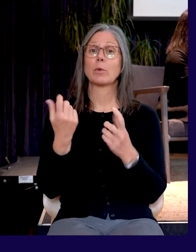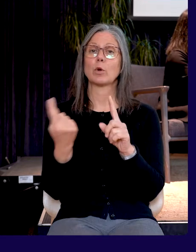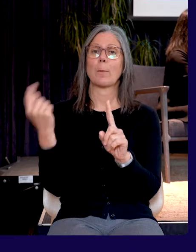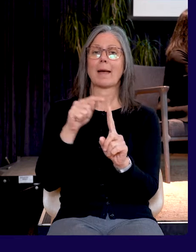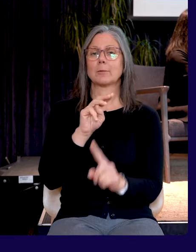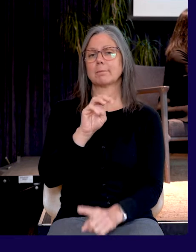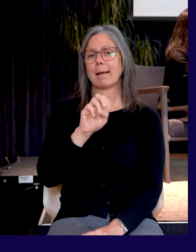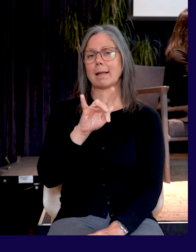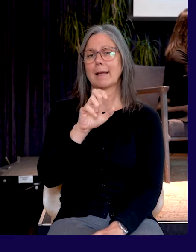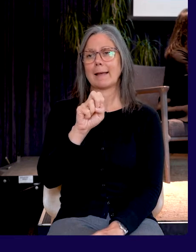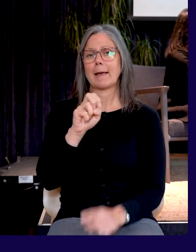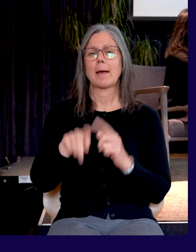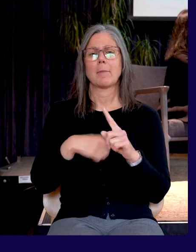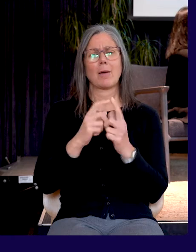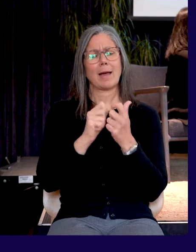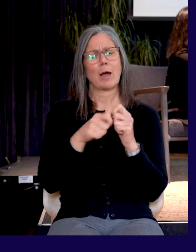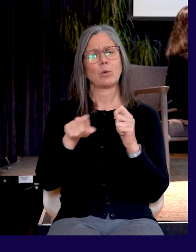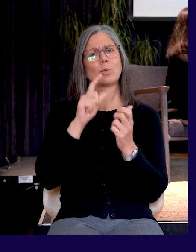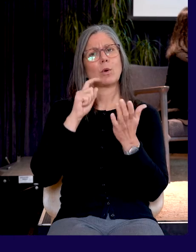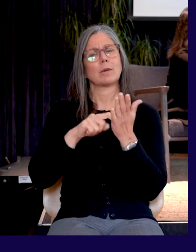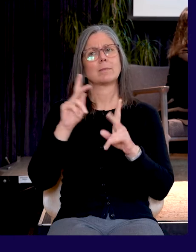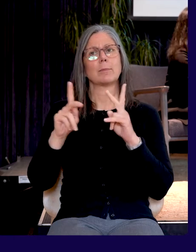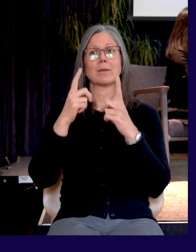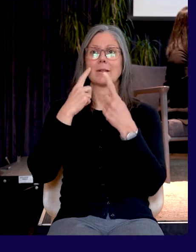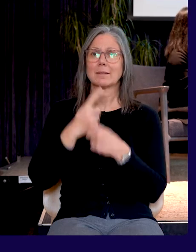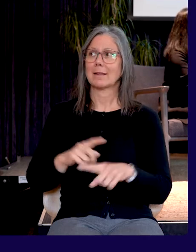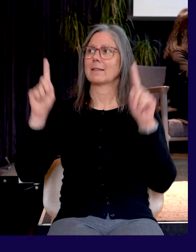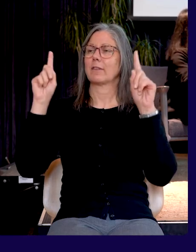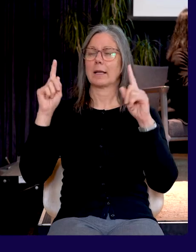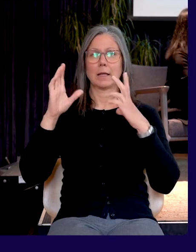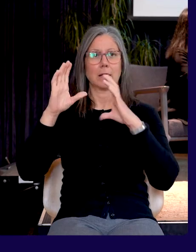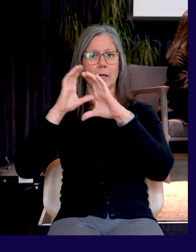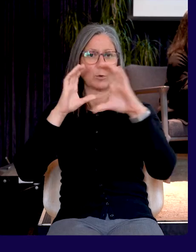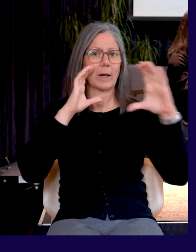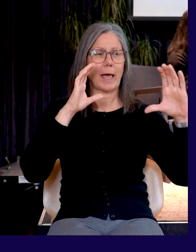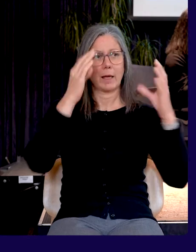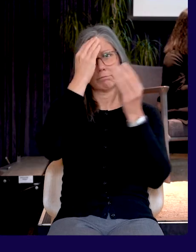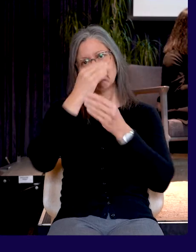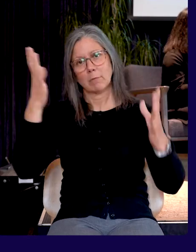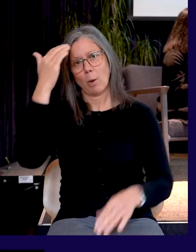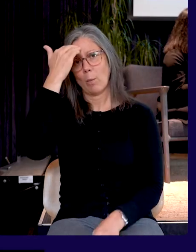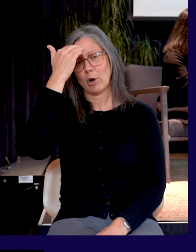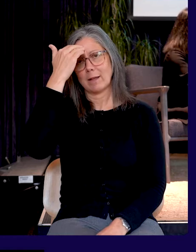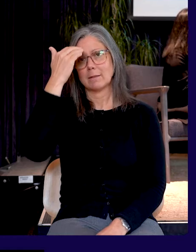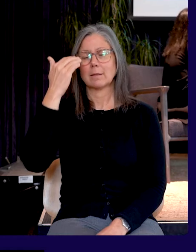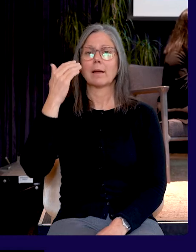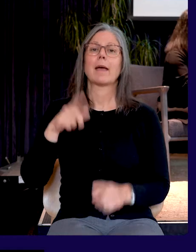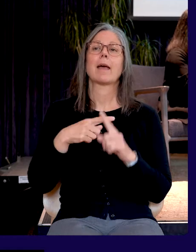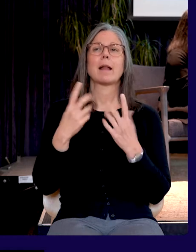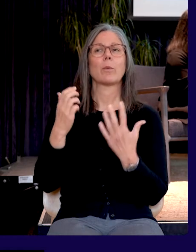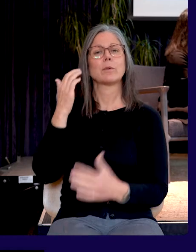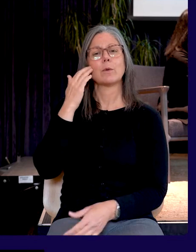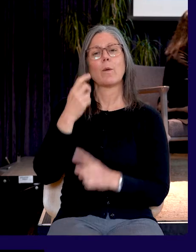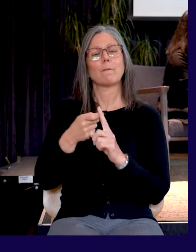to you, Melanie, about ways that you've seen folks successfully communicate, give and spread awareness in a way. And then I'd love to